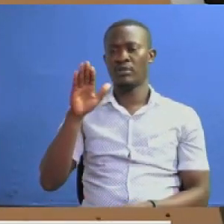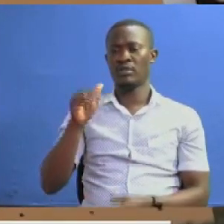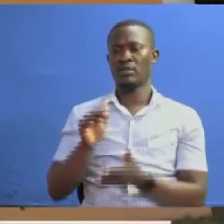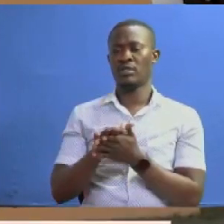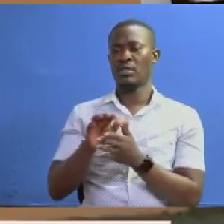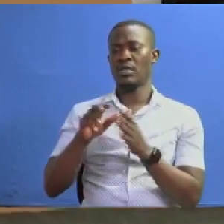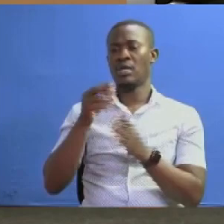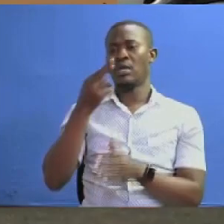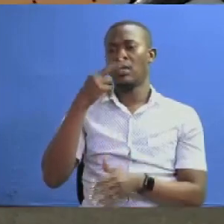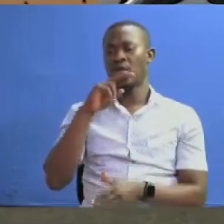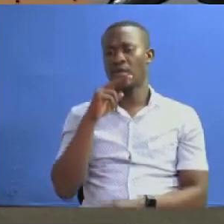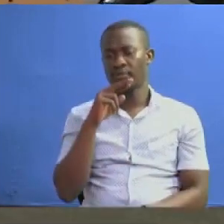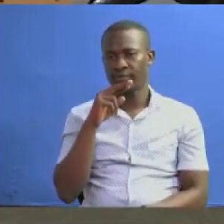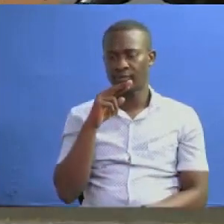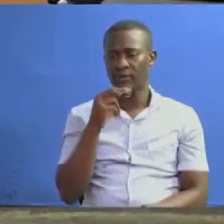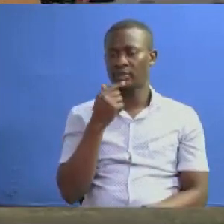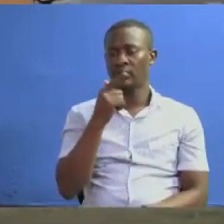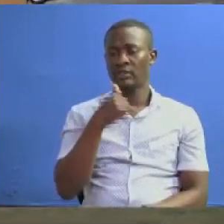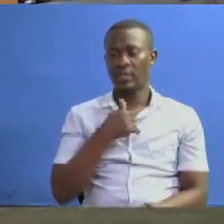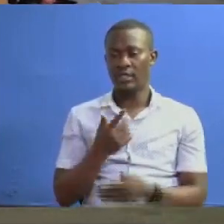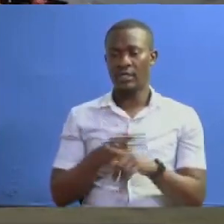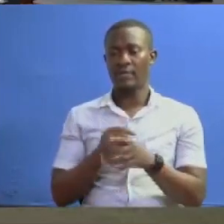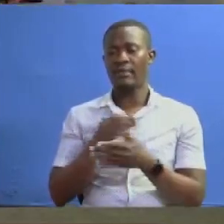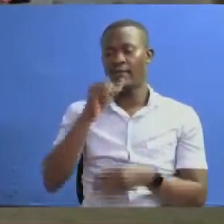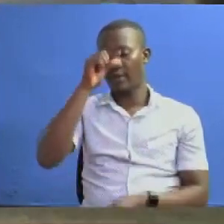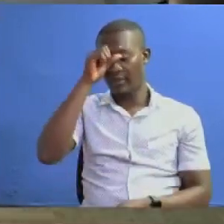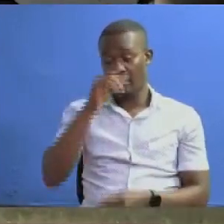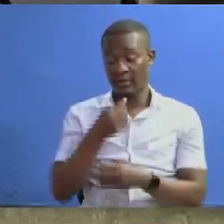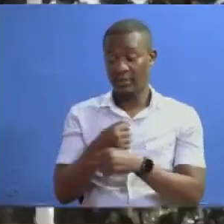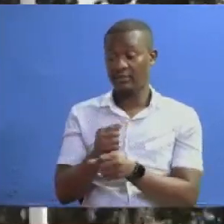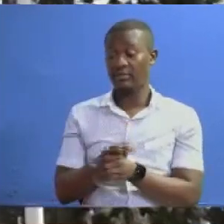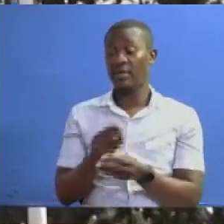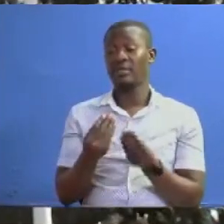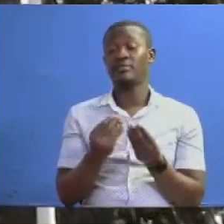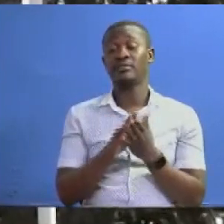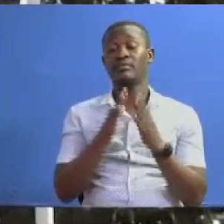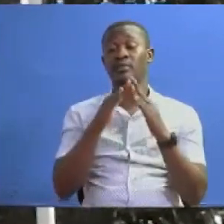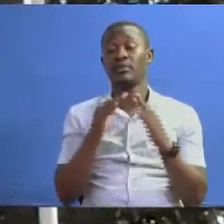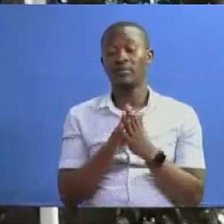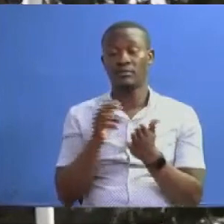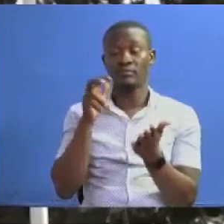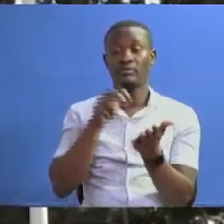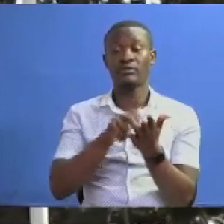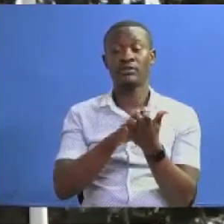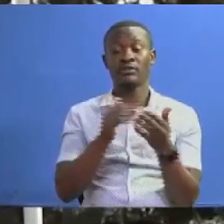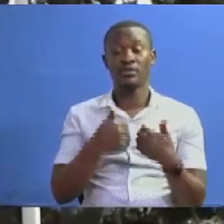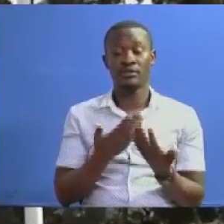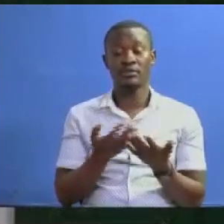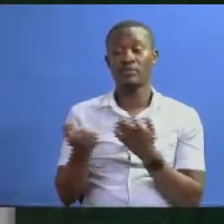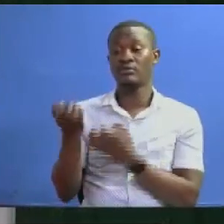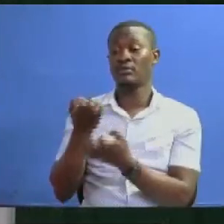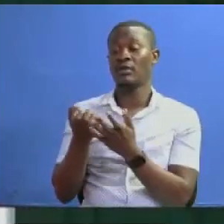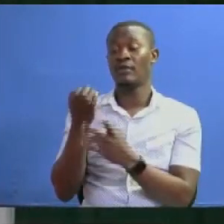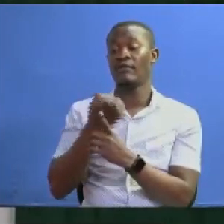Deputy President Rigathi Gachagua saying that while the government is implementing affordable housing project, it will ensure to reduce environmental